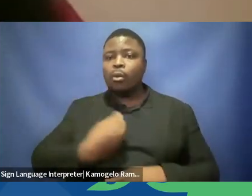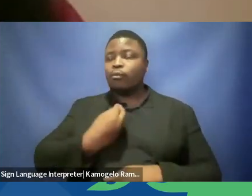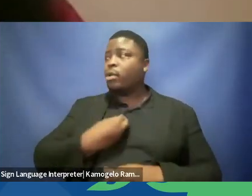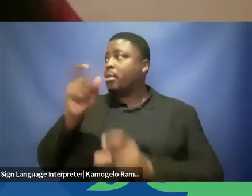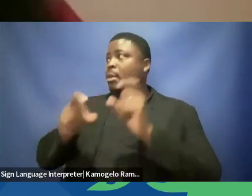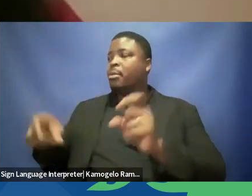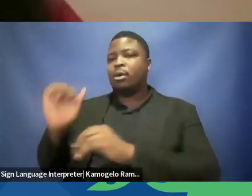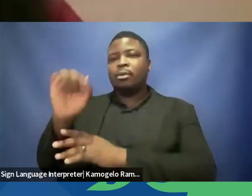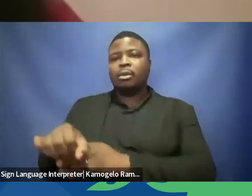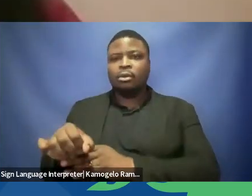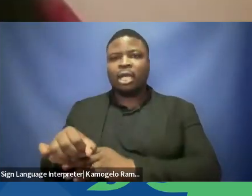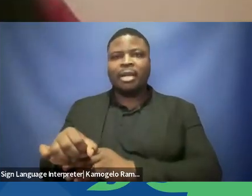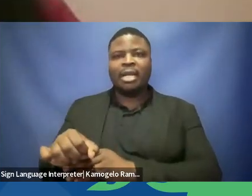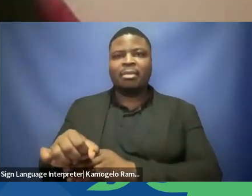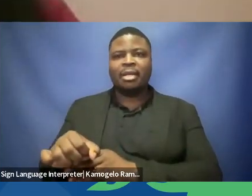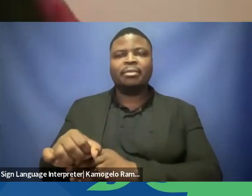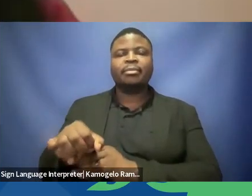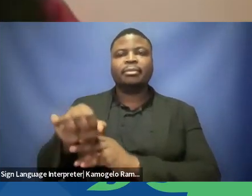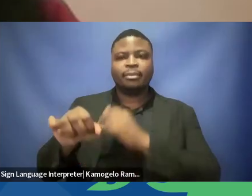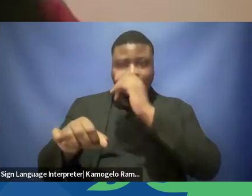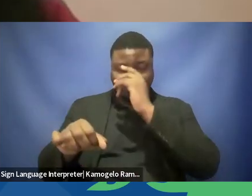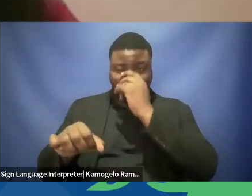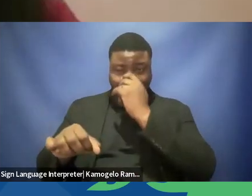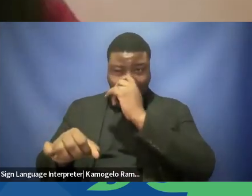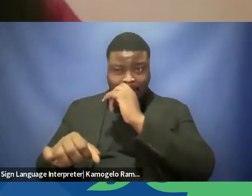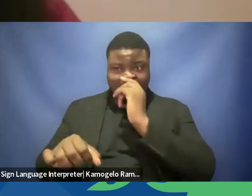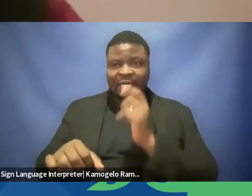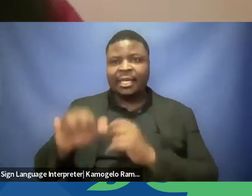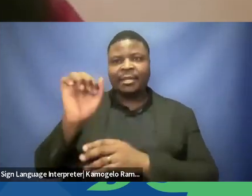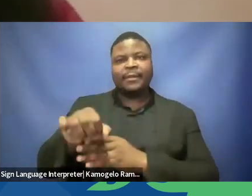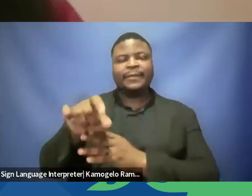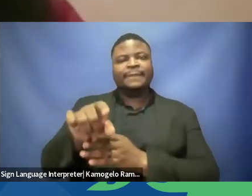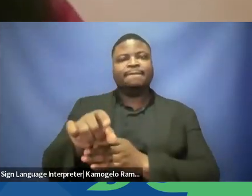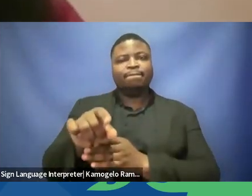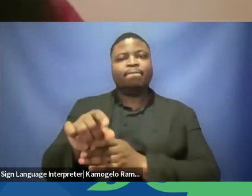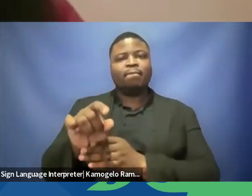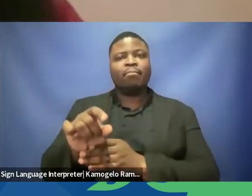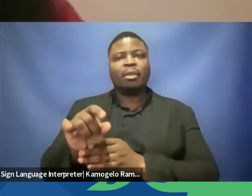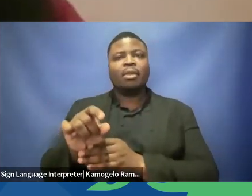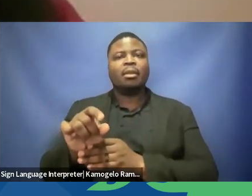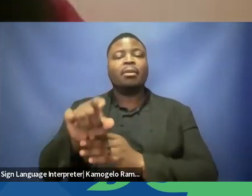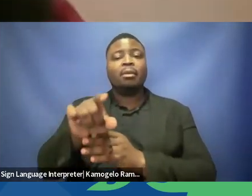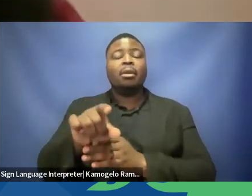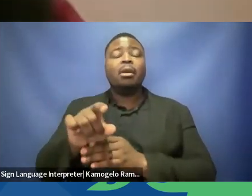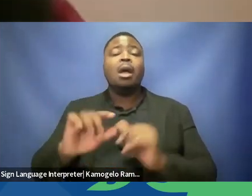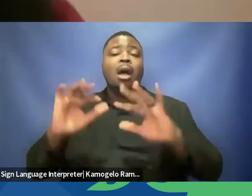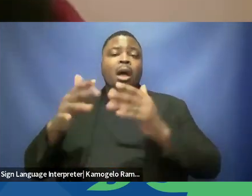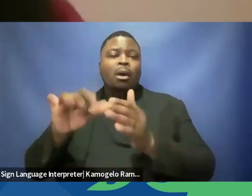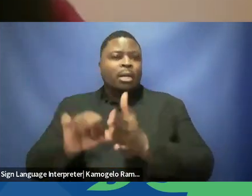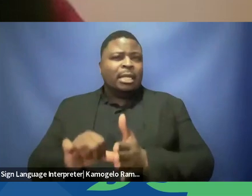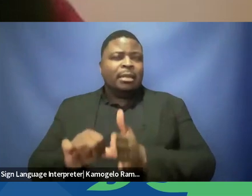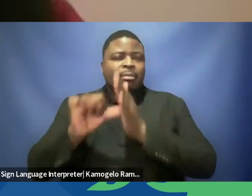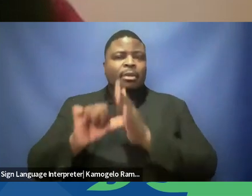risk. And then I think that you've particularly mentioned or stressed how critical